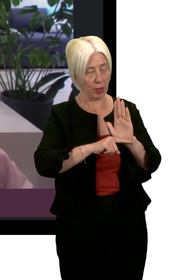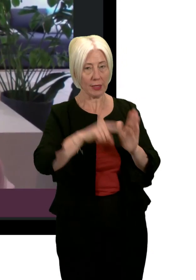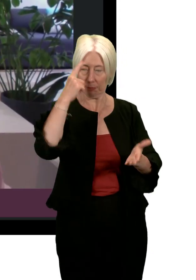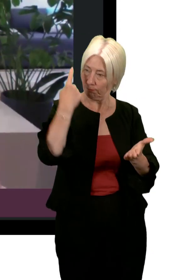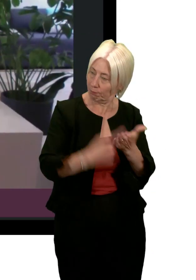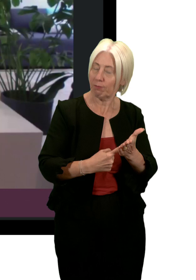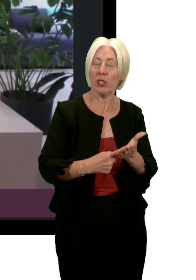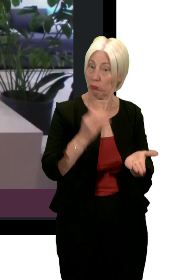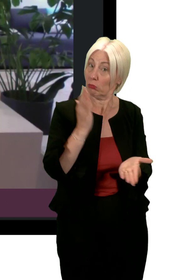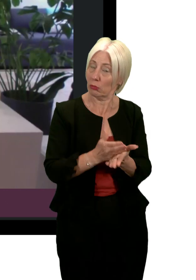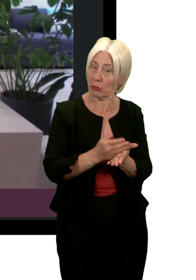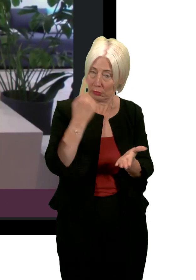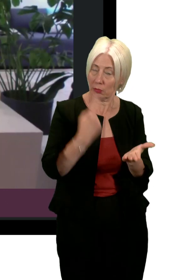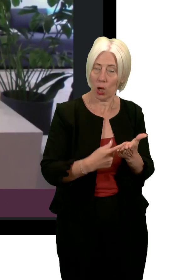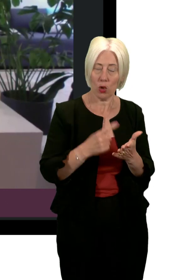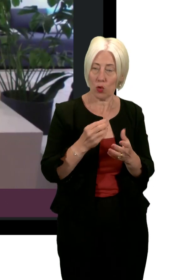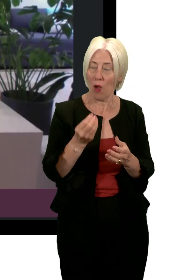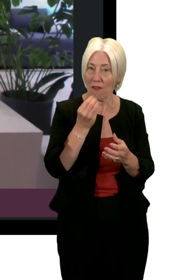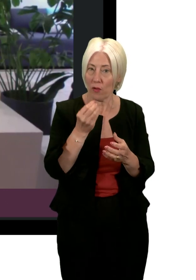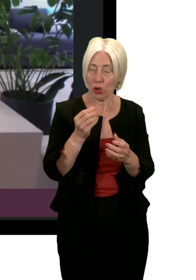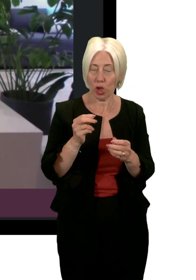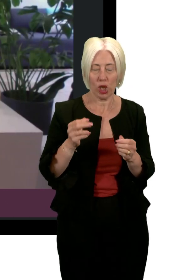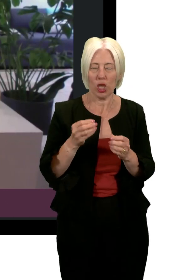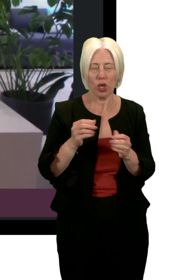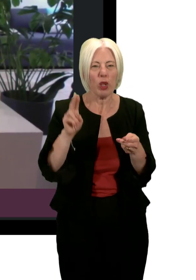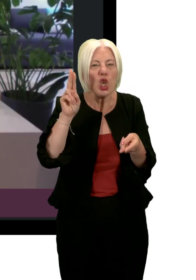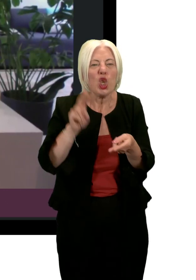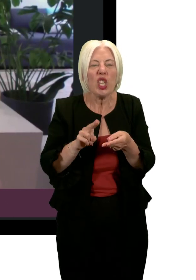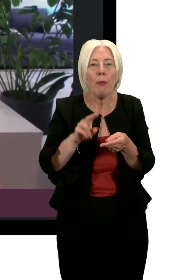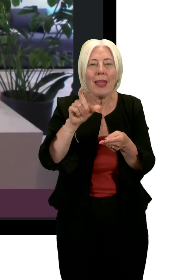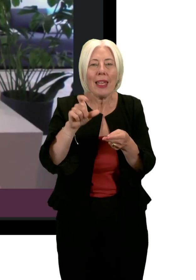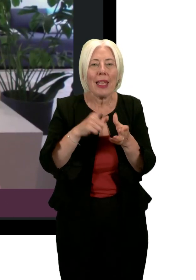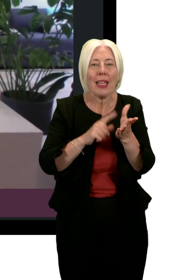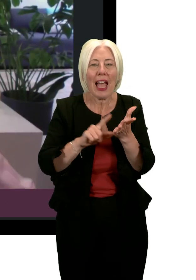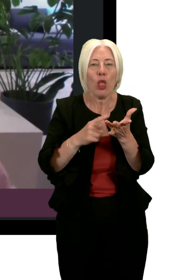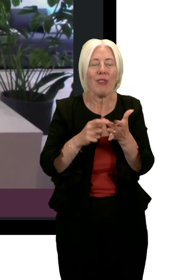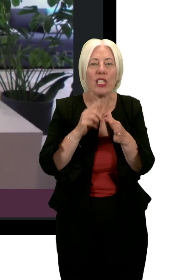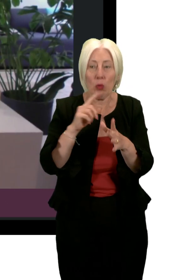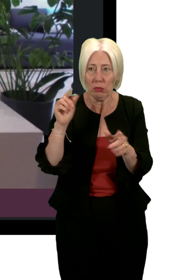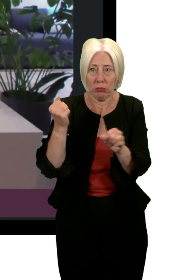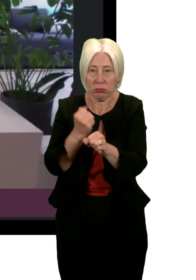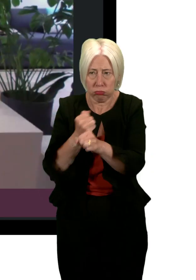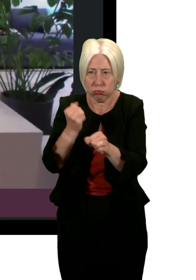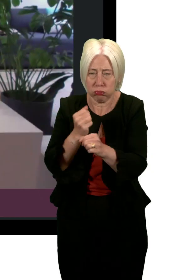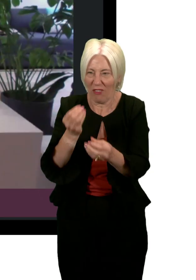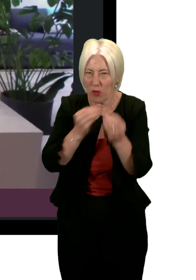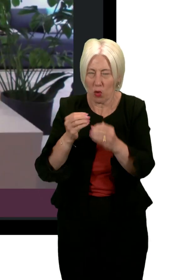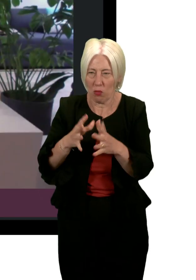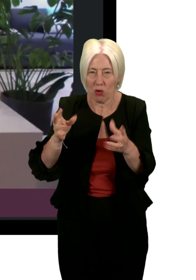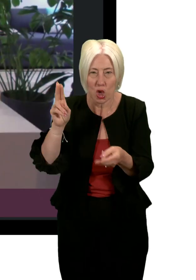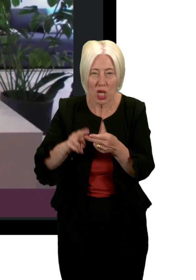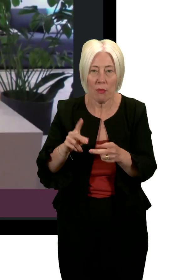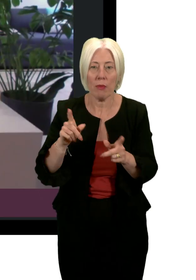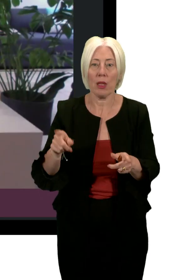decisions, deliberate, to mass produce cheap calories. And this was aided and abetted by very significant